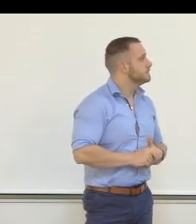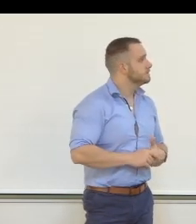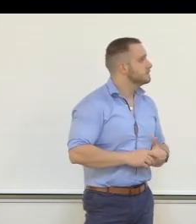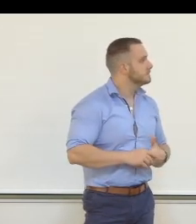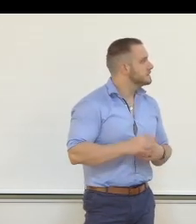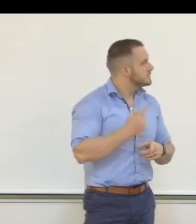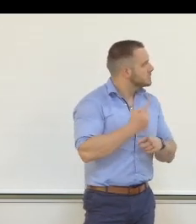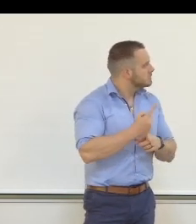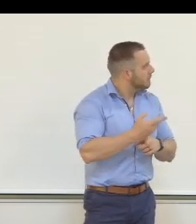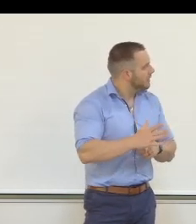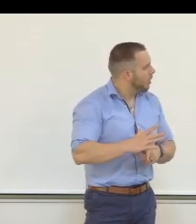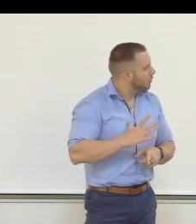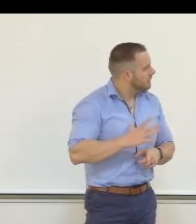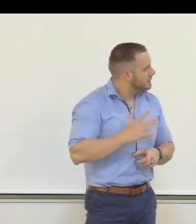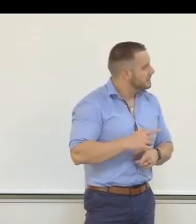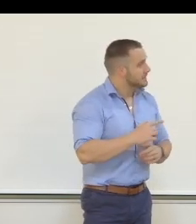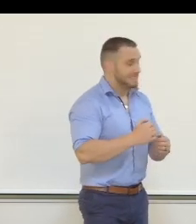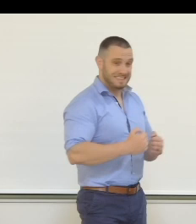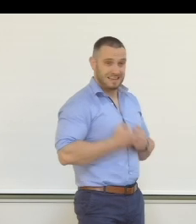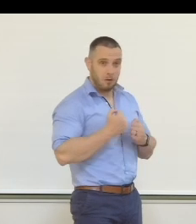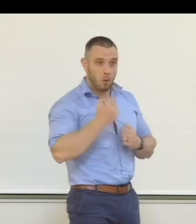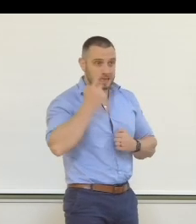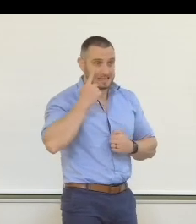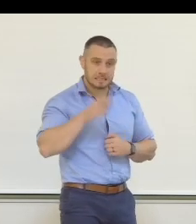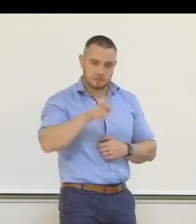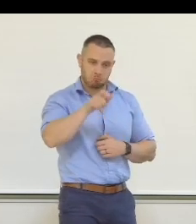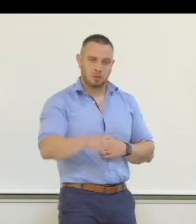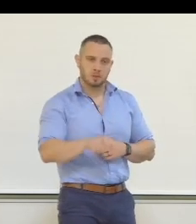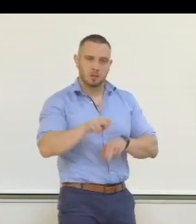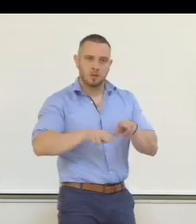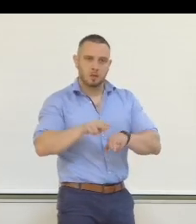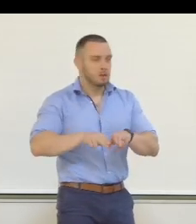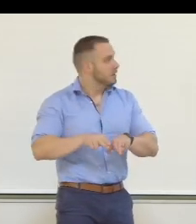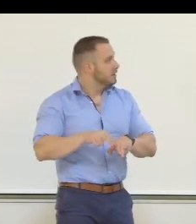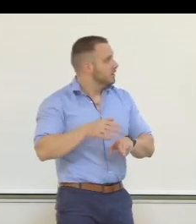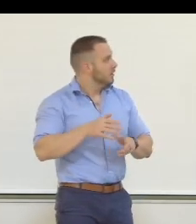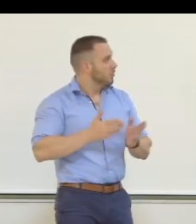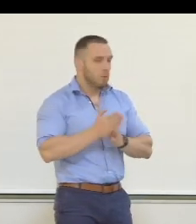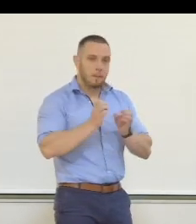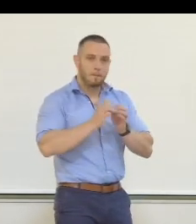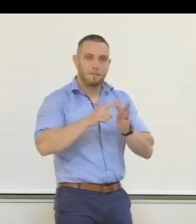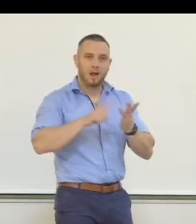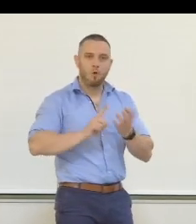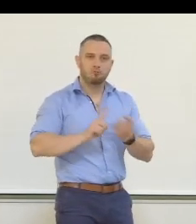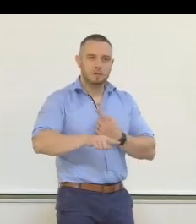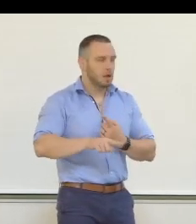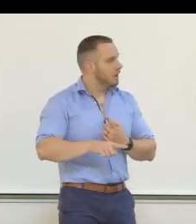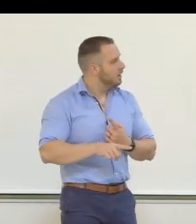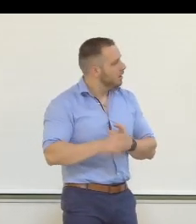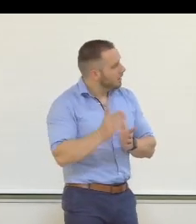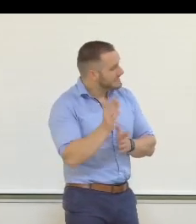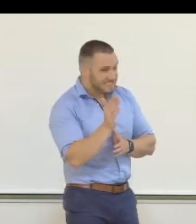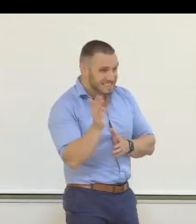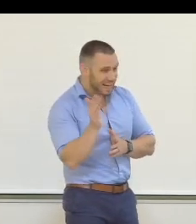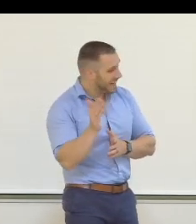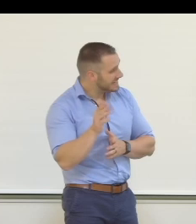I talked about that as well. So this is one of our test subjects working on the photobioreactor. And on the side,